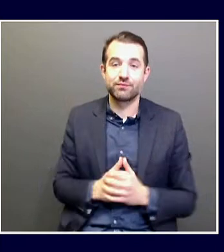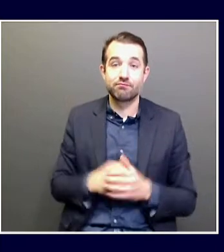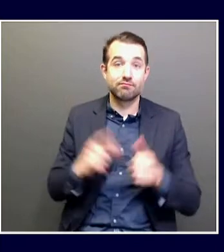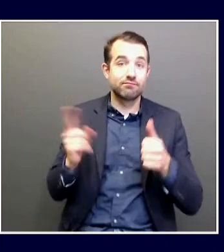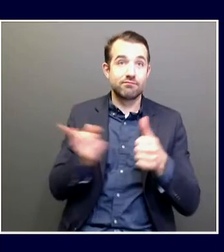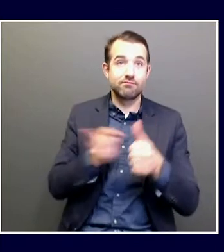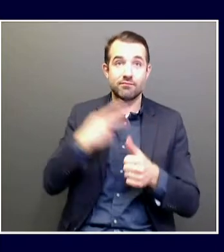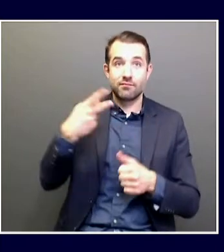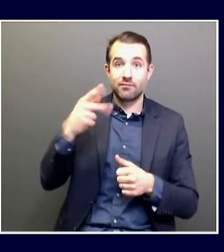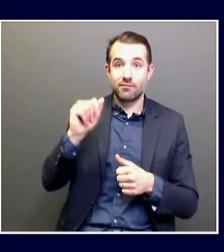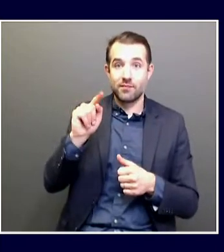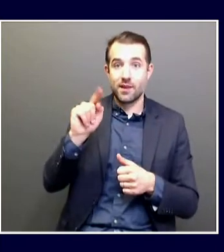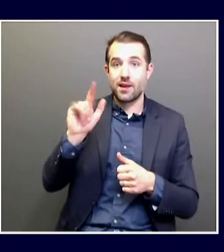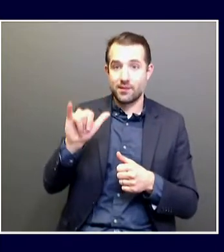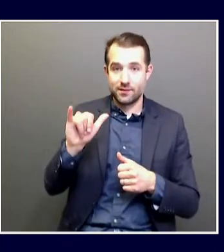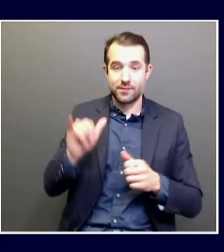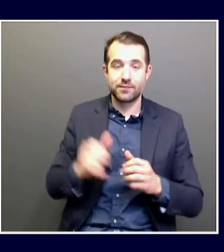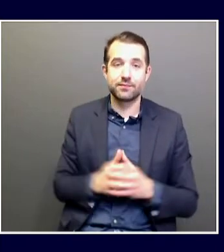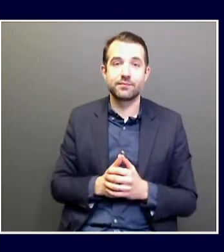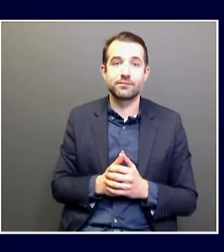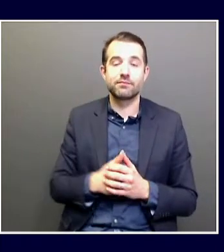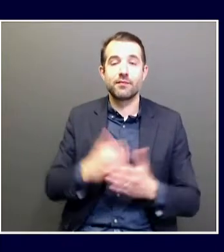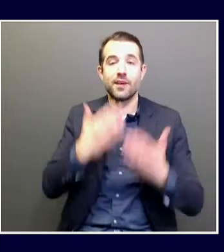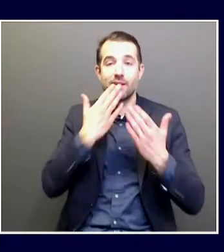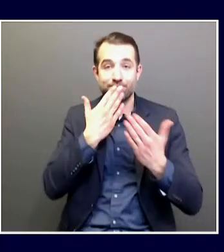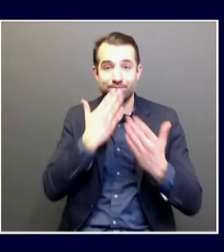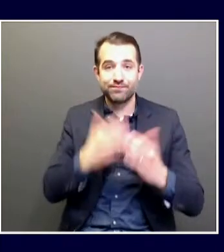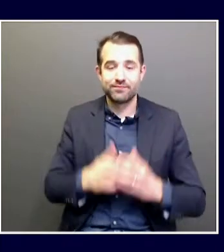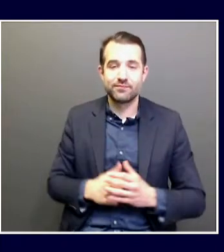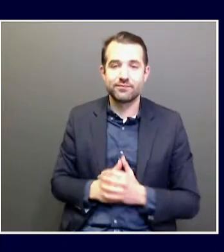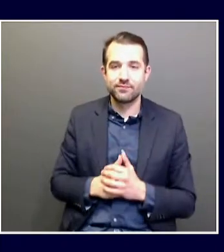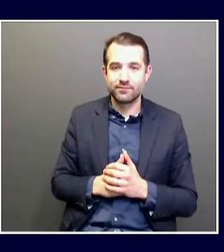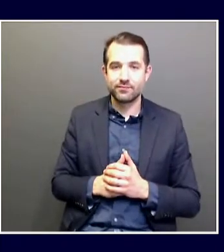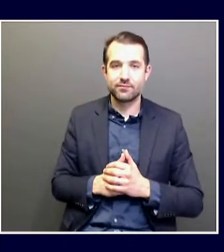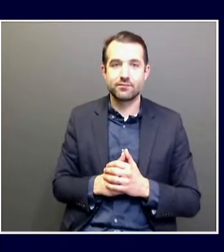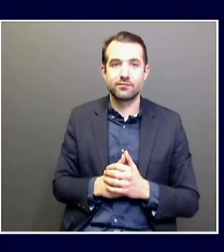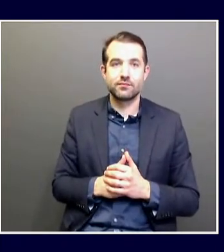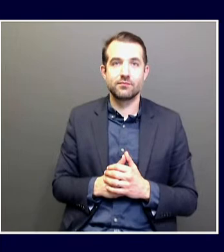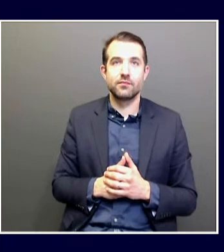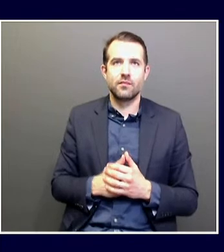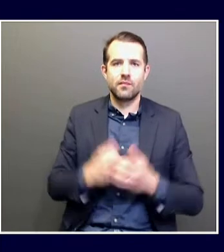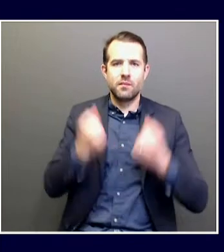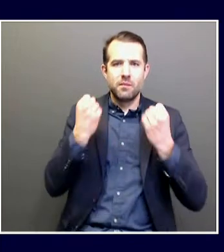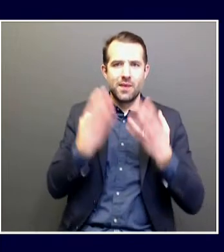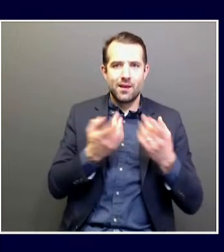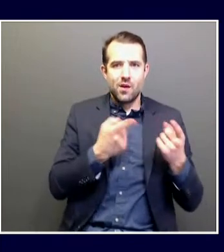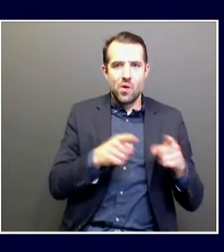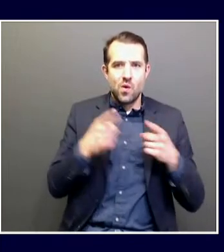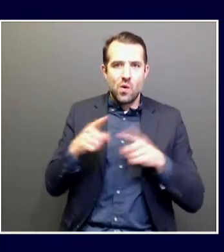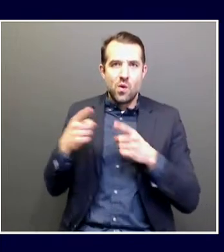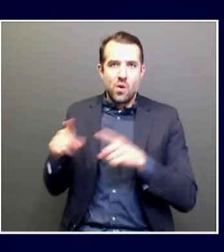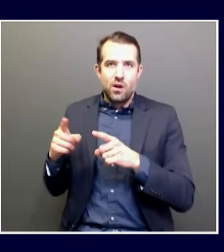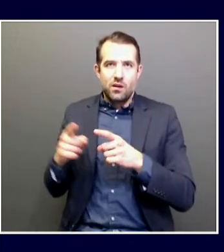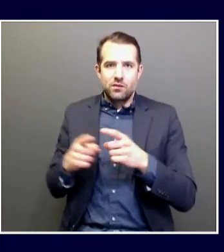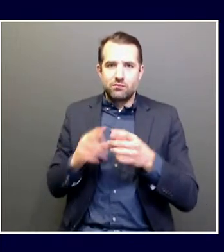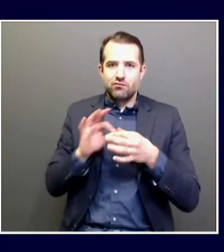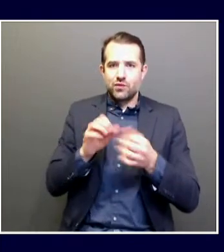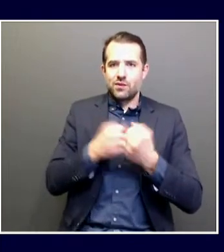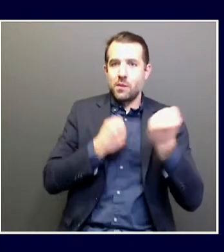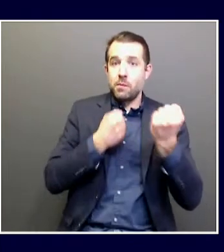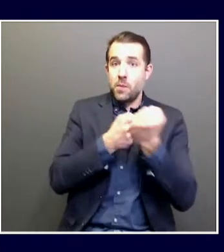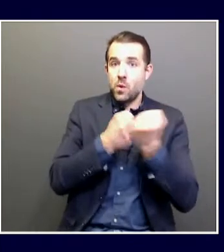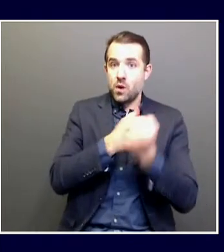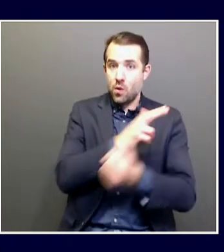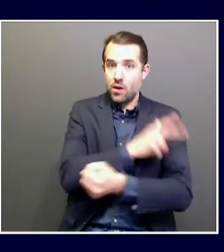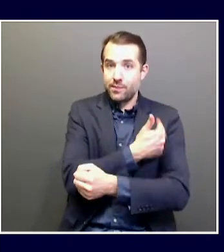White. Thanks, Dr. Shah. There are a lot of things happening to support hospitals right now. Some are already in place and other actions are